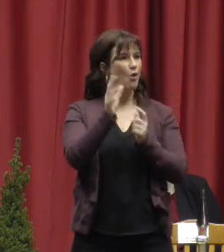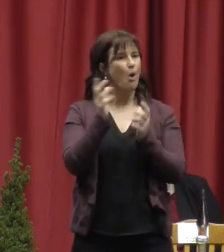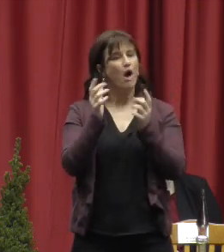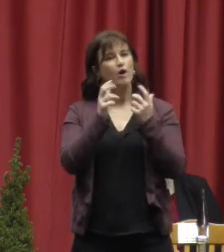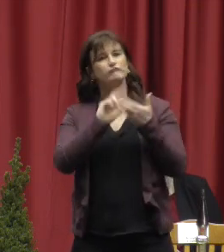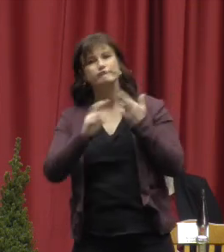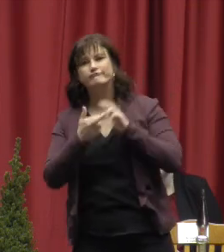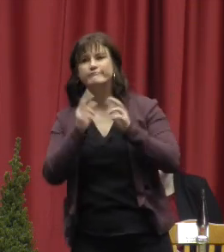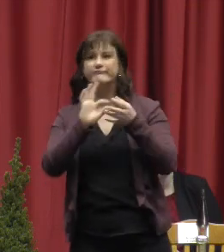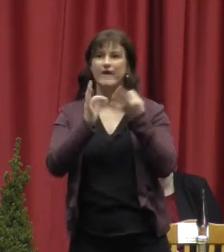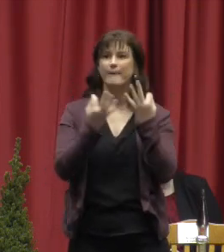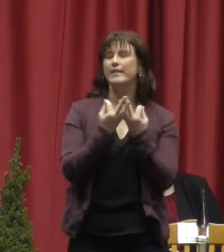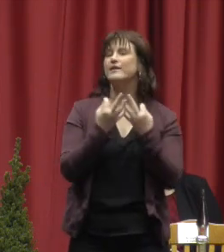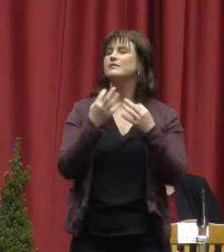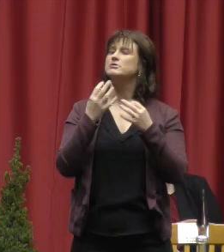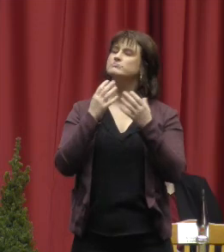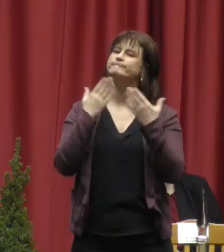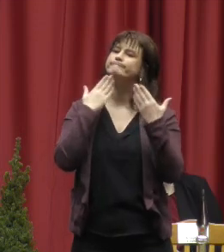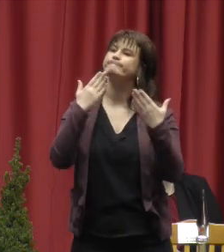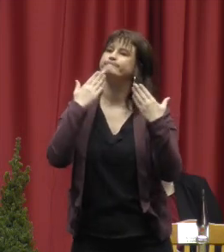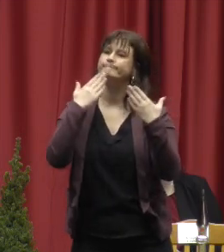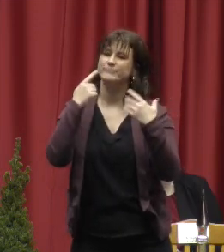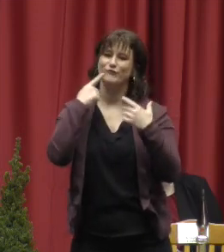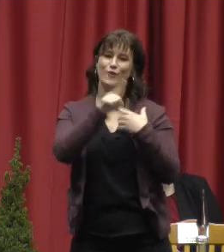to express your thanks to them now.